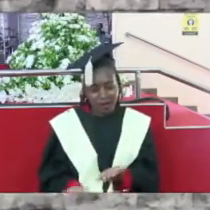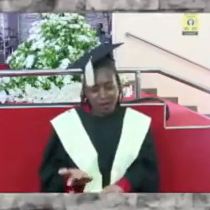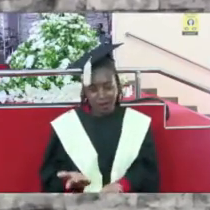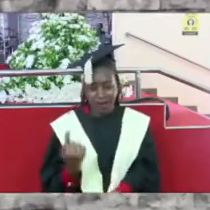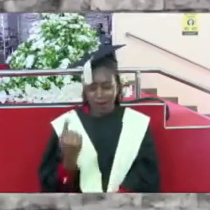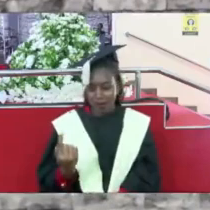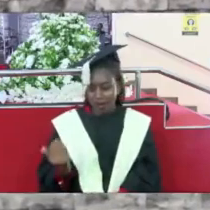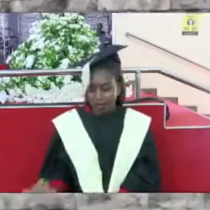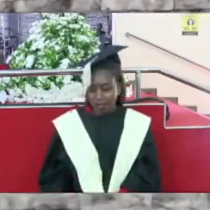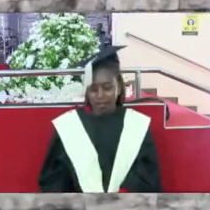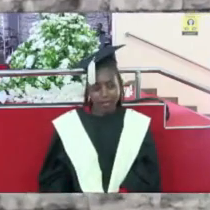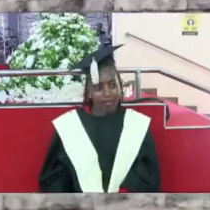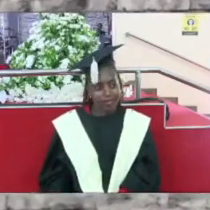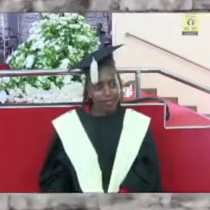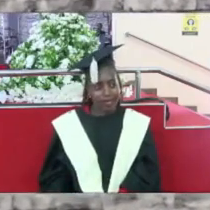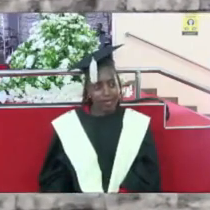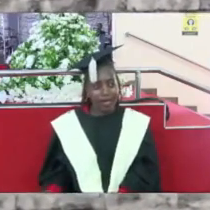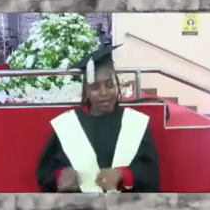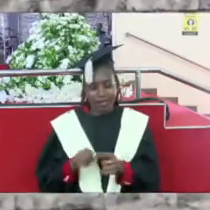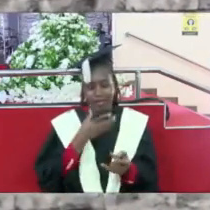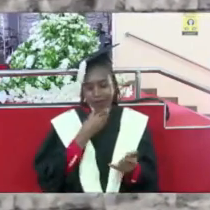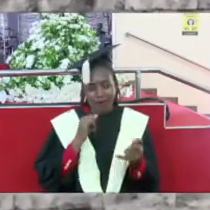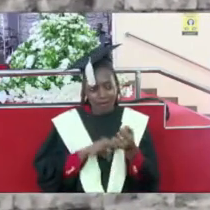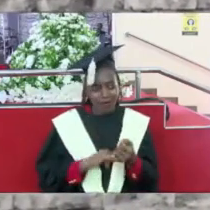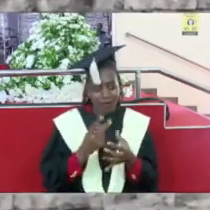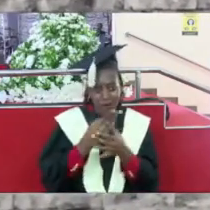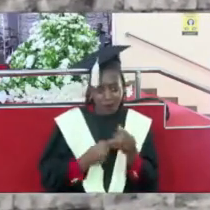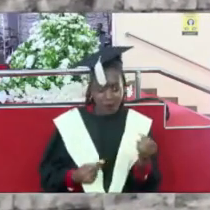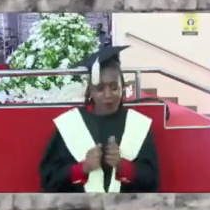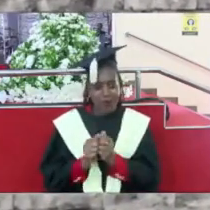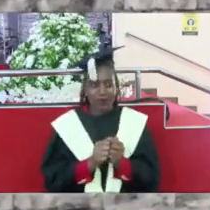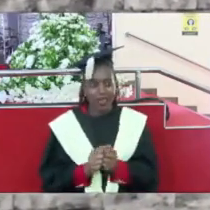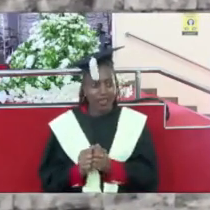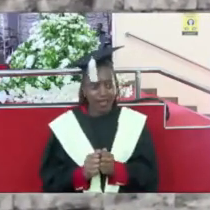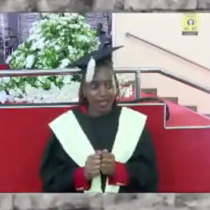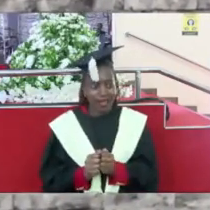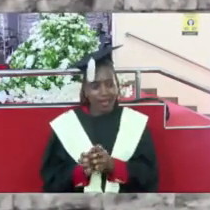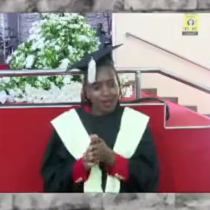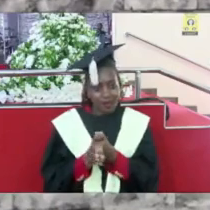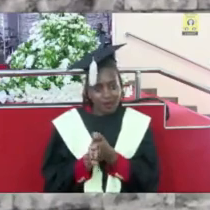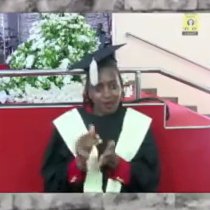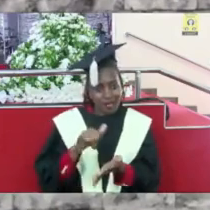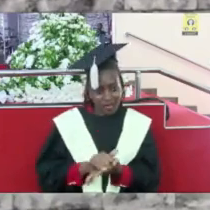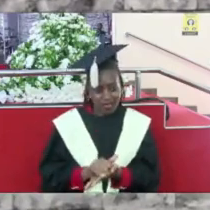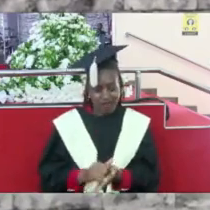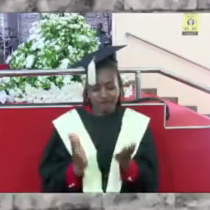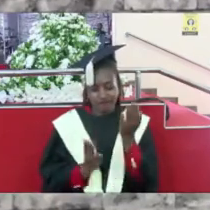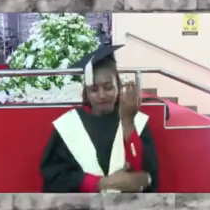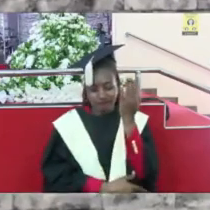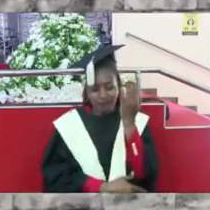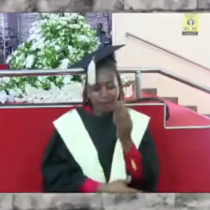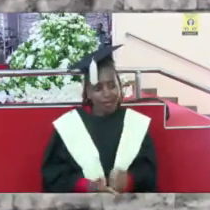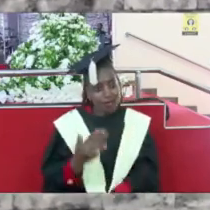mudhuri. Zote pamoja. Husband, all of them together. Hiyo hadithi. That story. Iwe baya. Ni